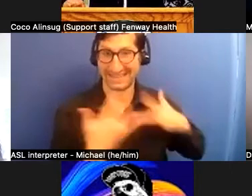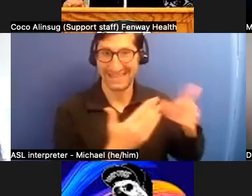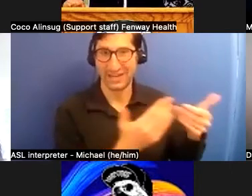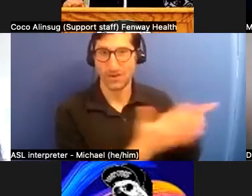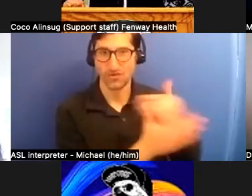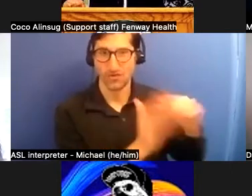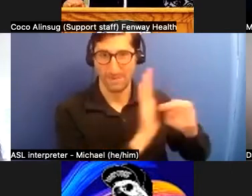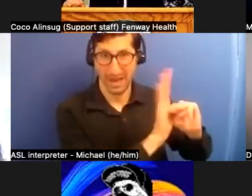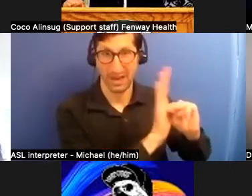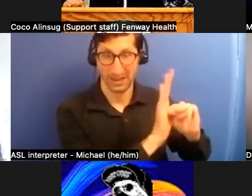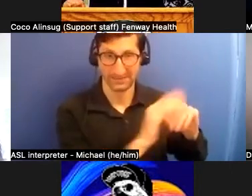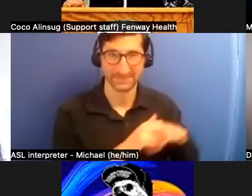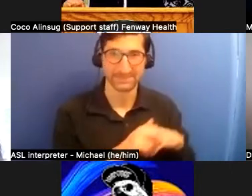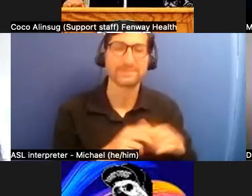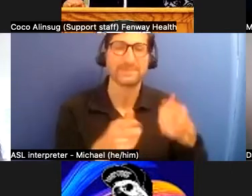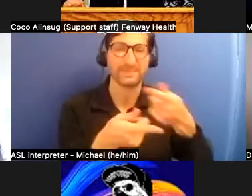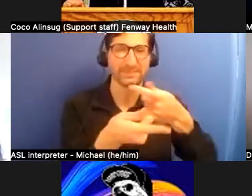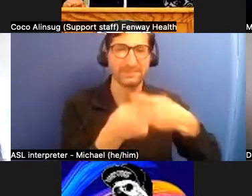think about.